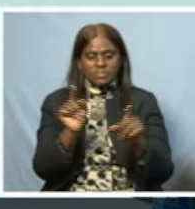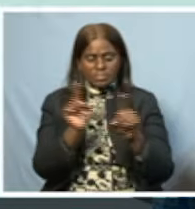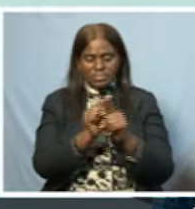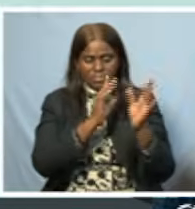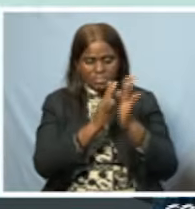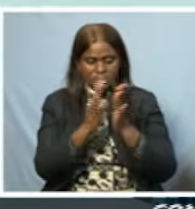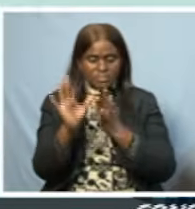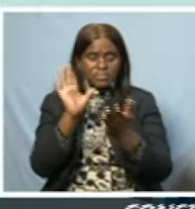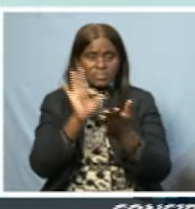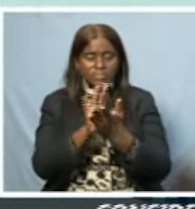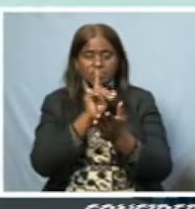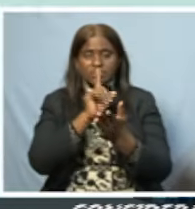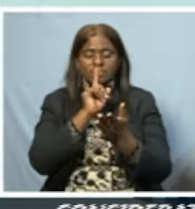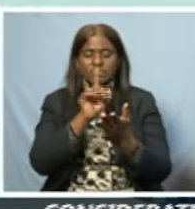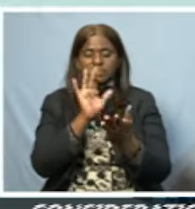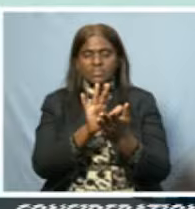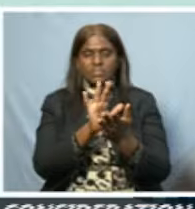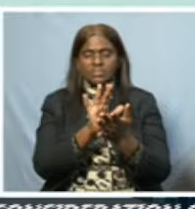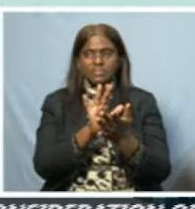is available.